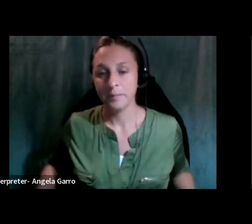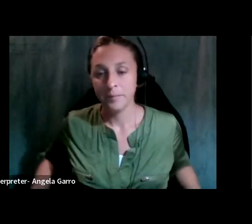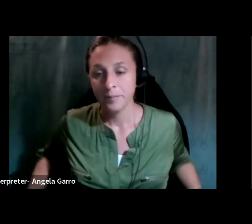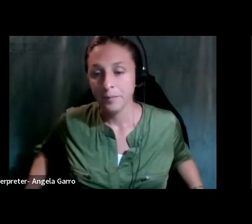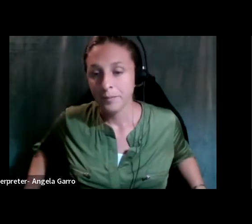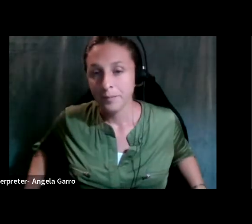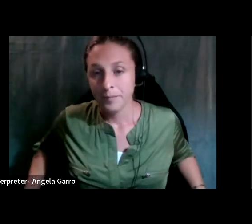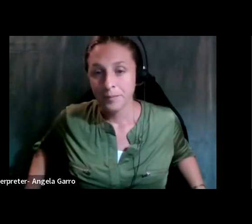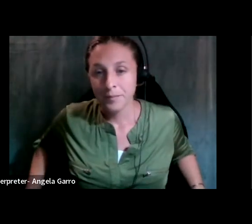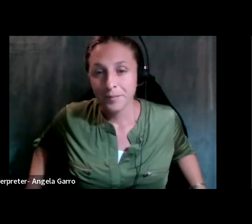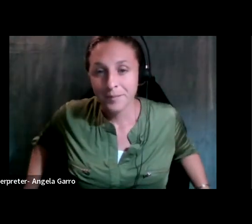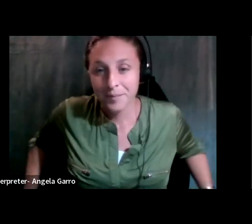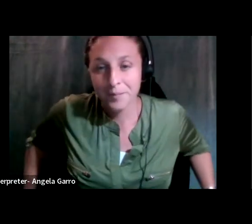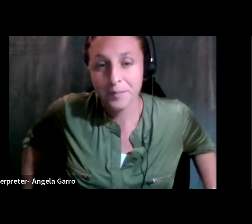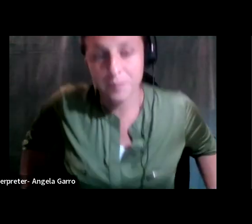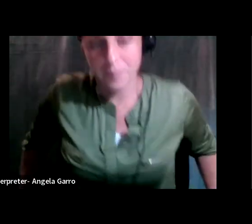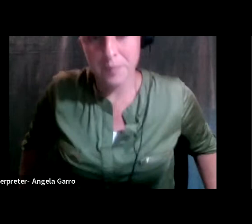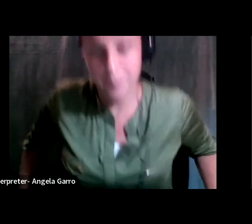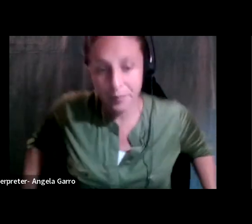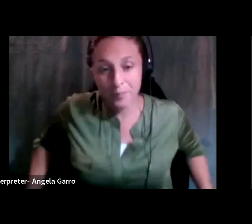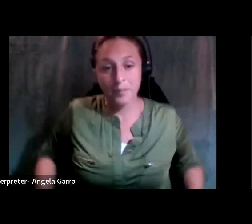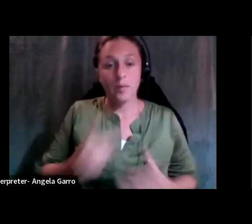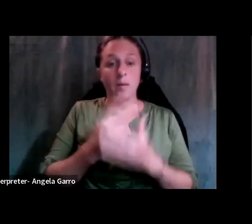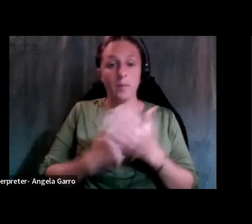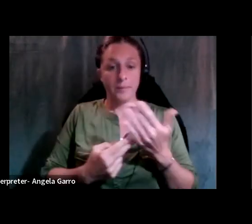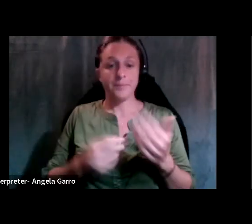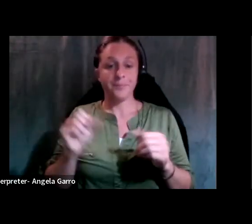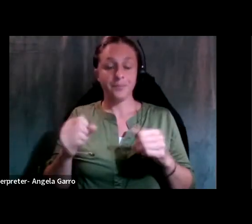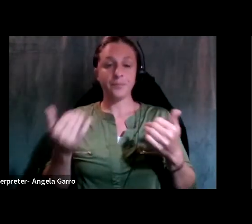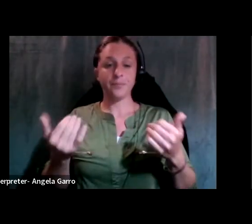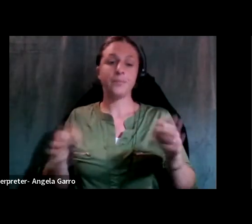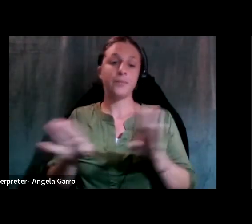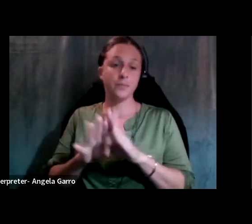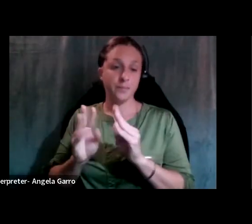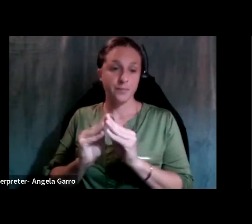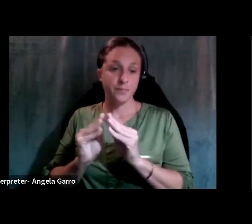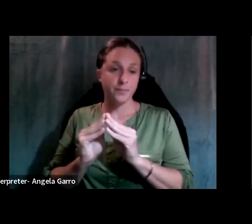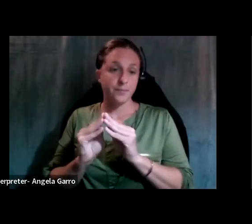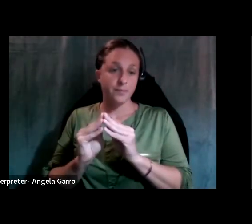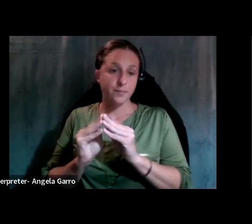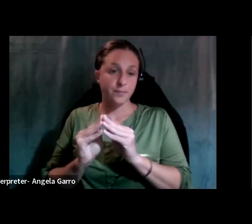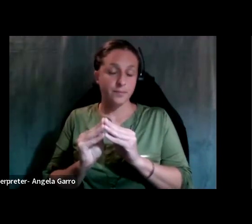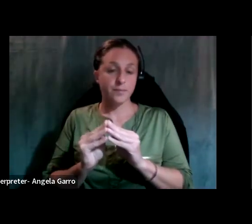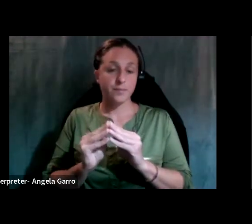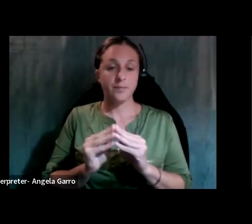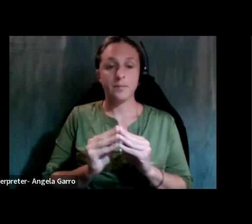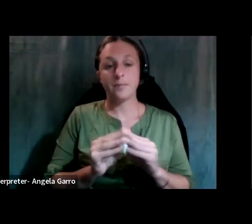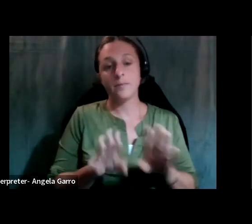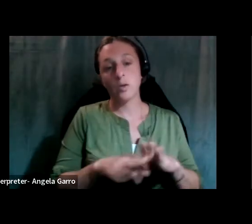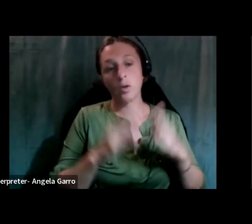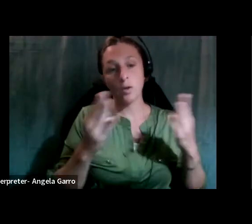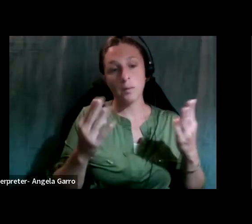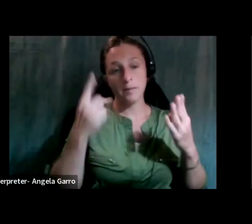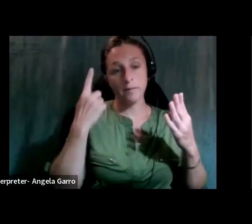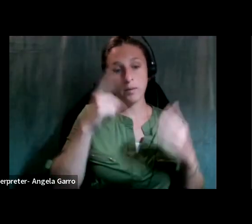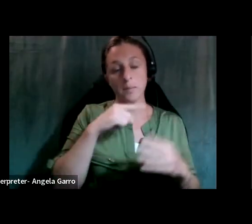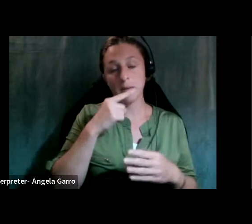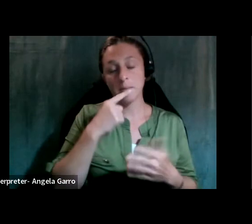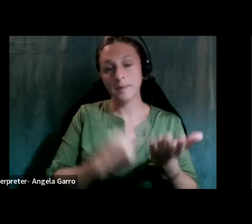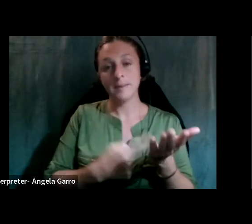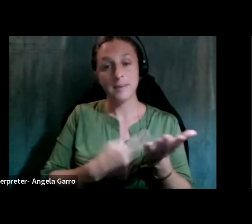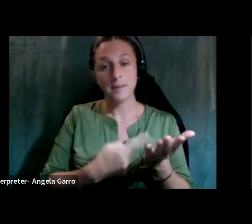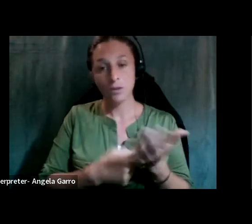Both? Okay. Yes, both are. So I'm going to close the meeting. Yep. Close this, open for public